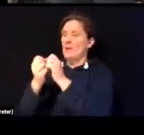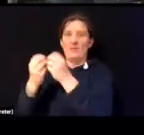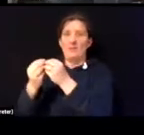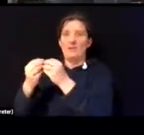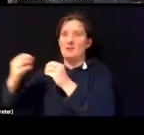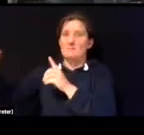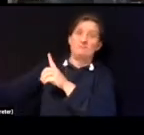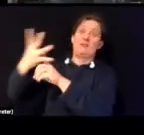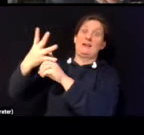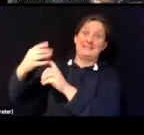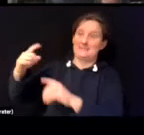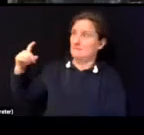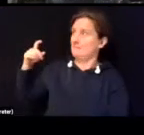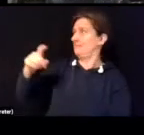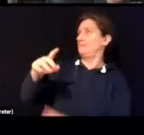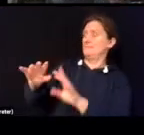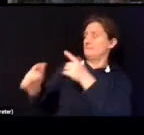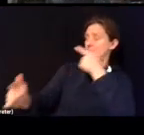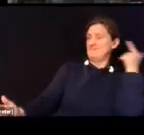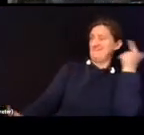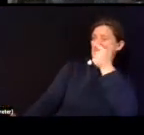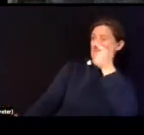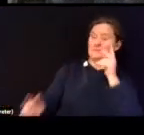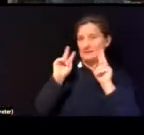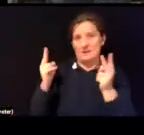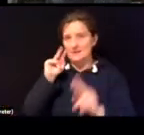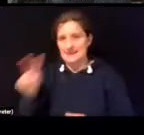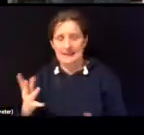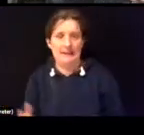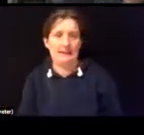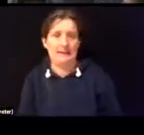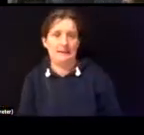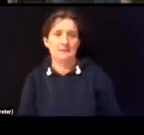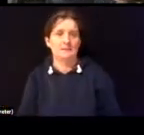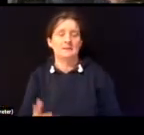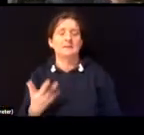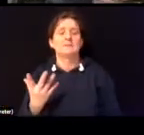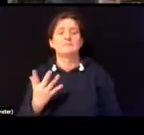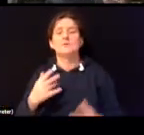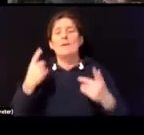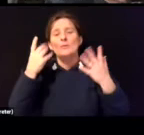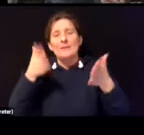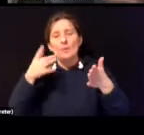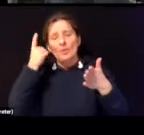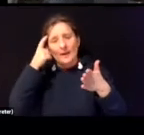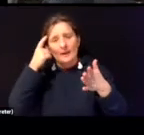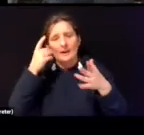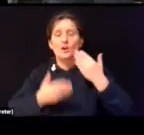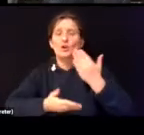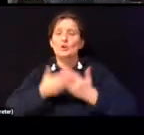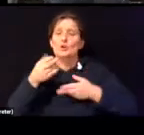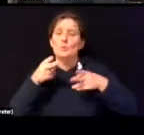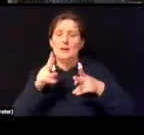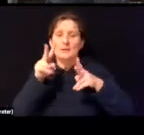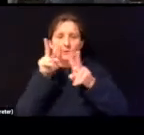of a few miles. So what we do instead is we think of new ways of looking, new ways to try and infer